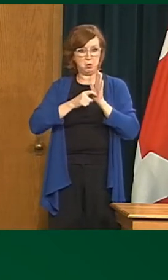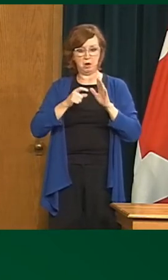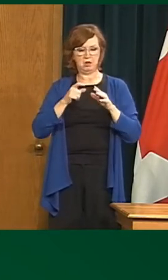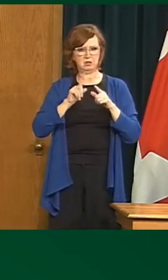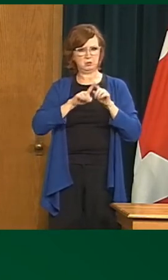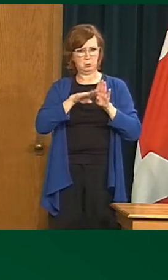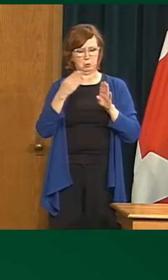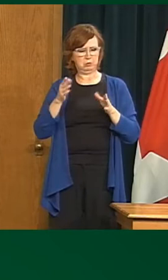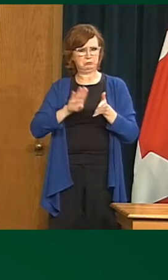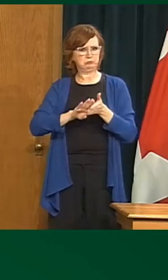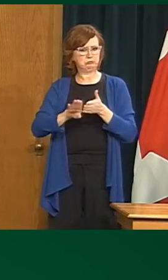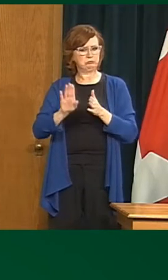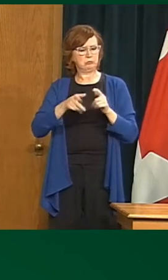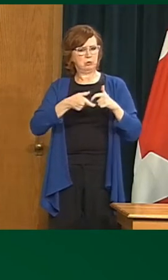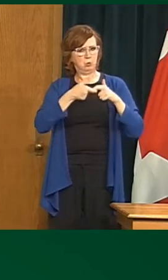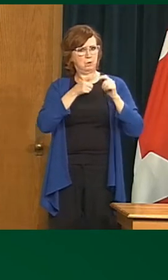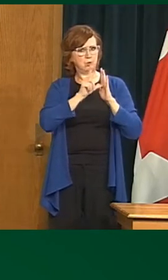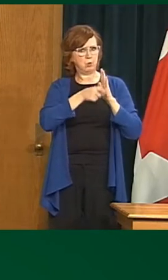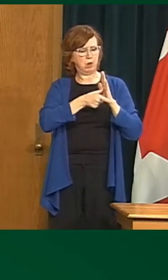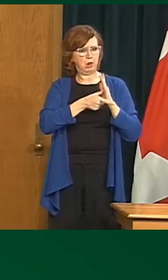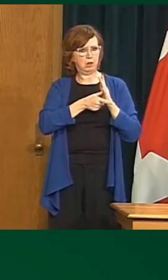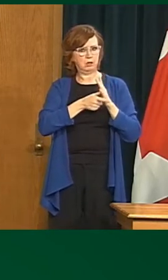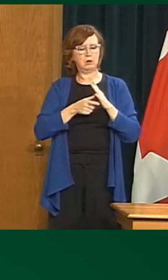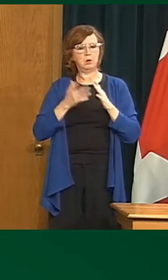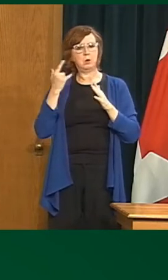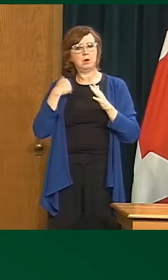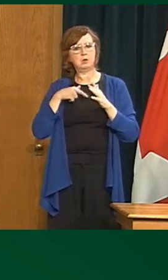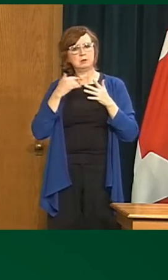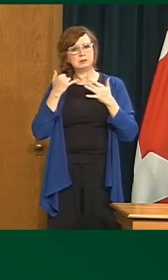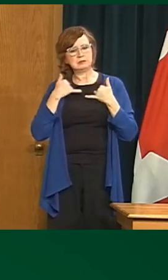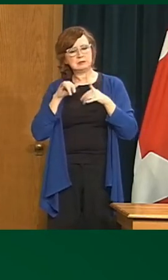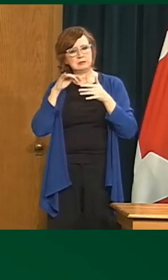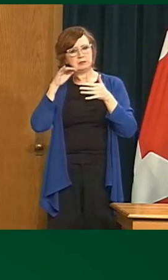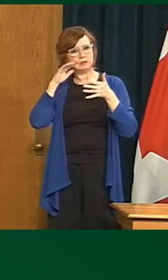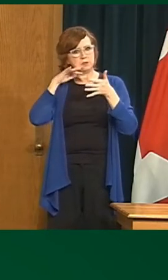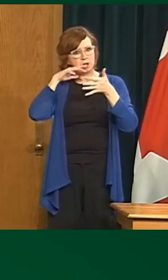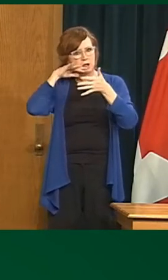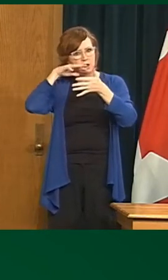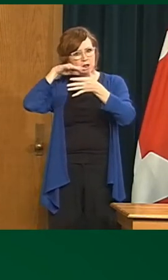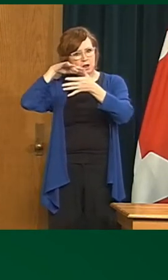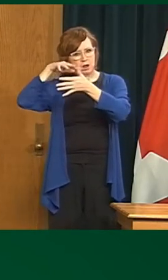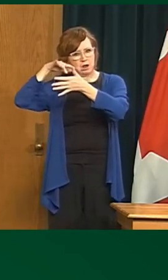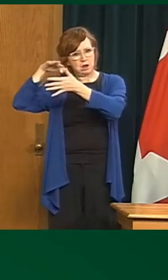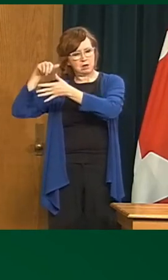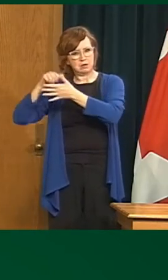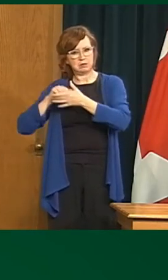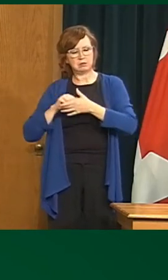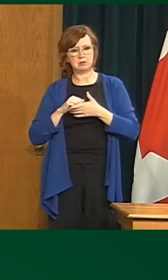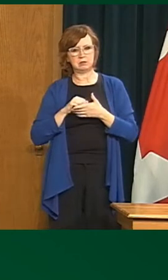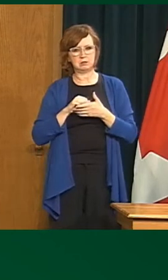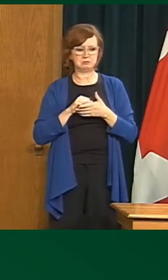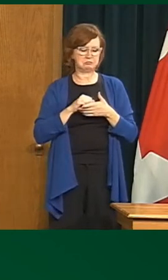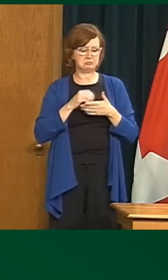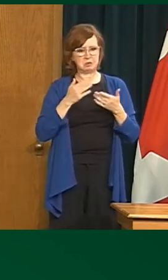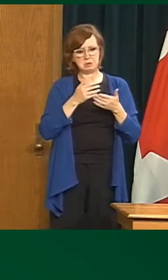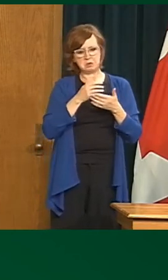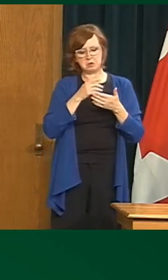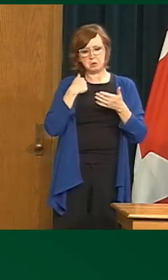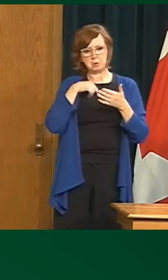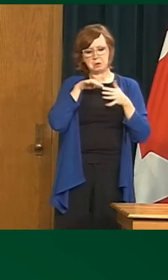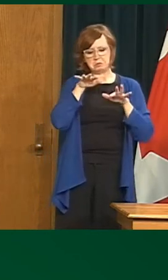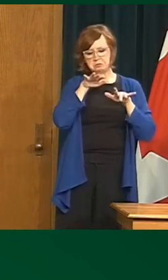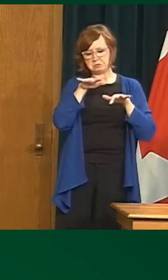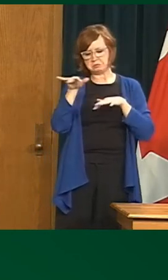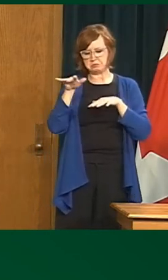that after, you know, for at least a 2 to 4 week period, once phase two reopens, we do not see any increase in